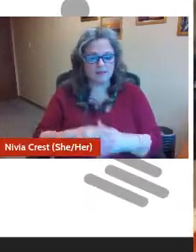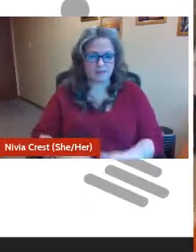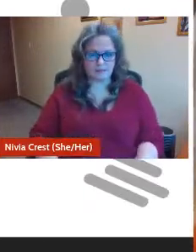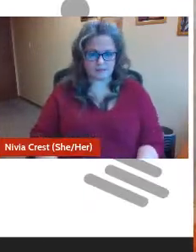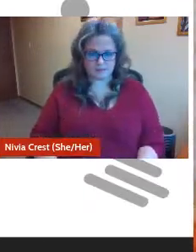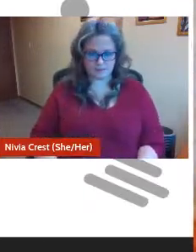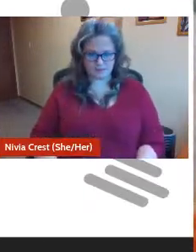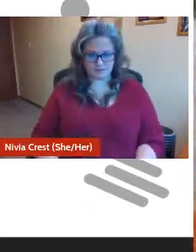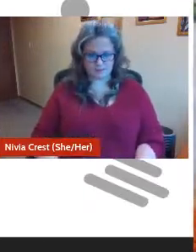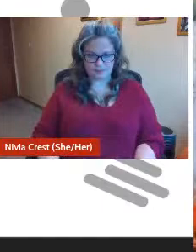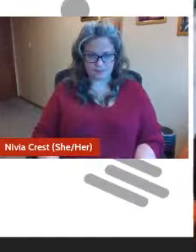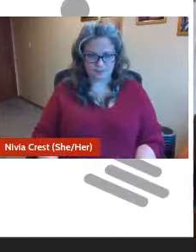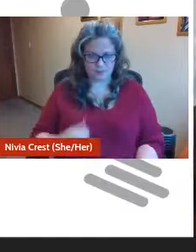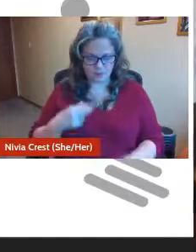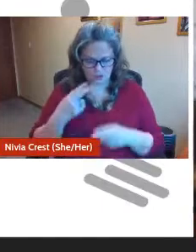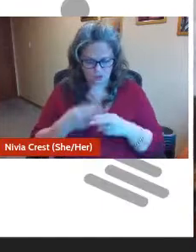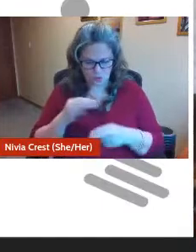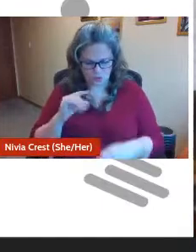What do you call it?